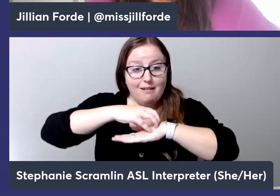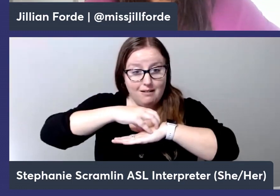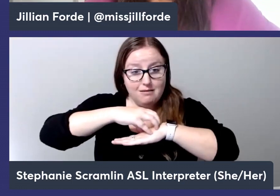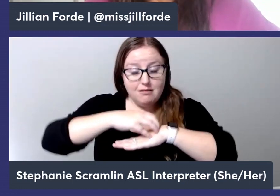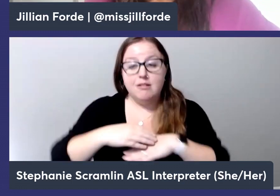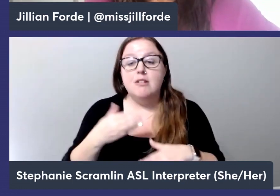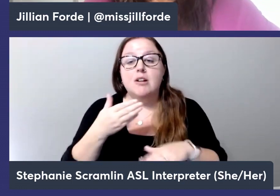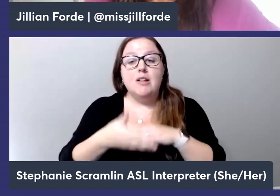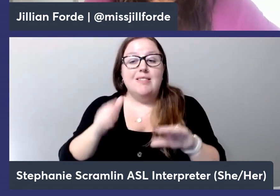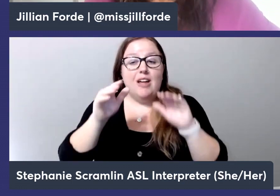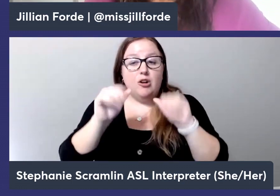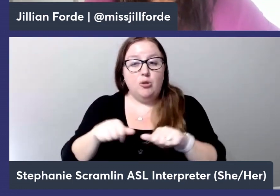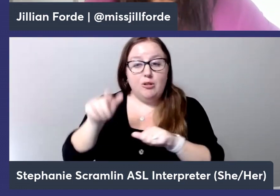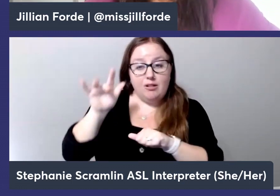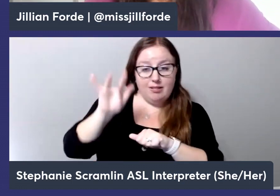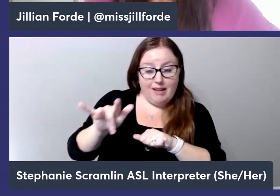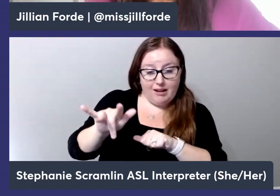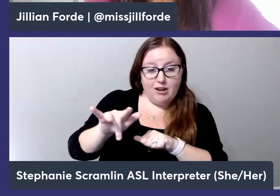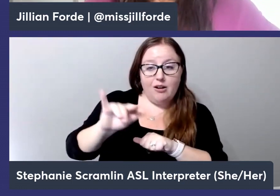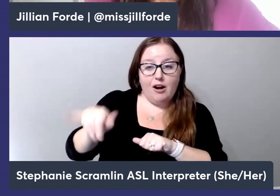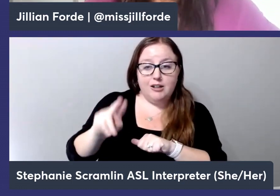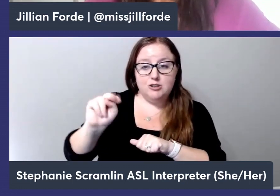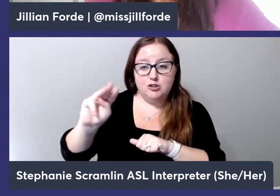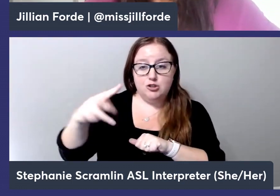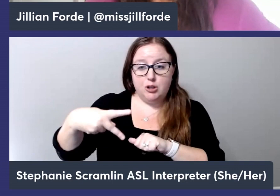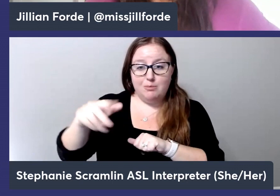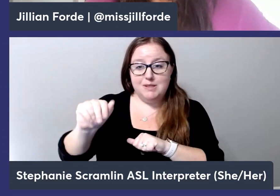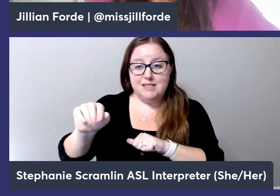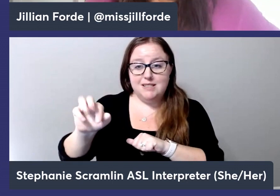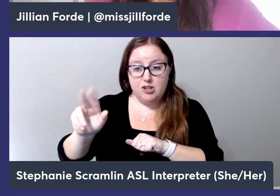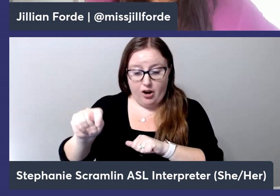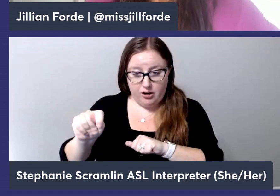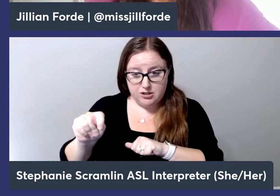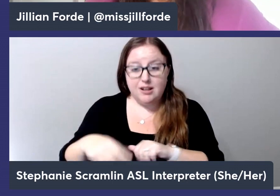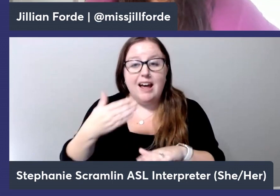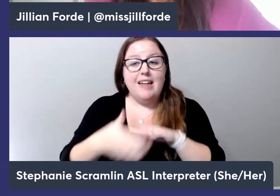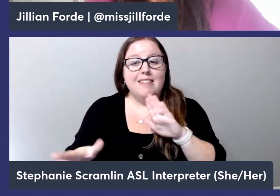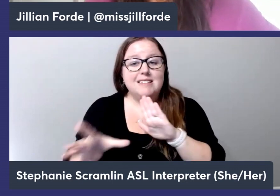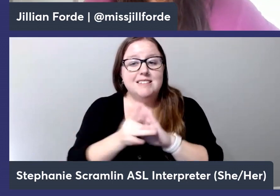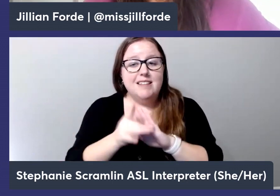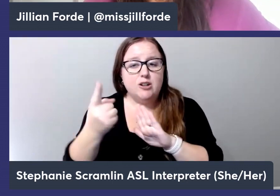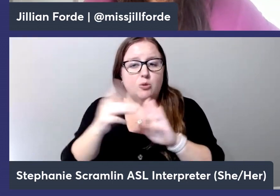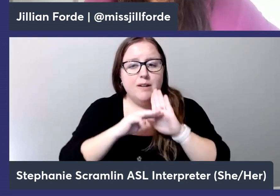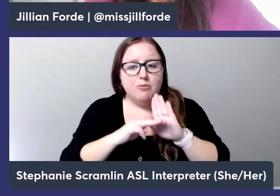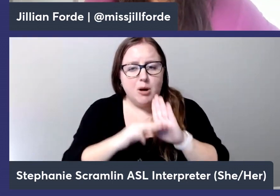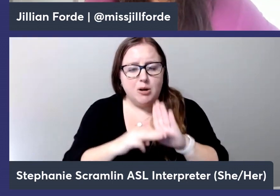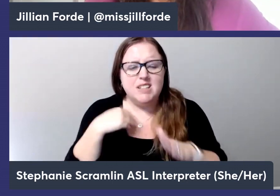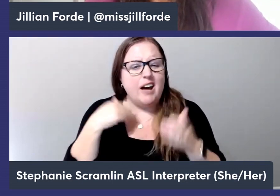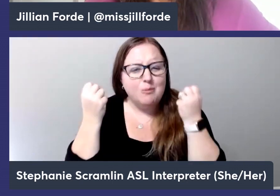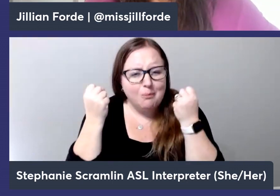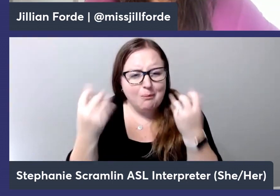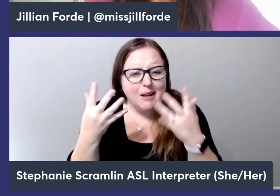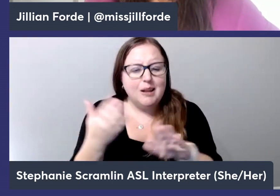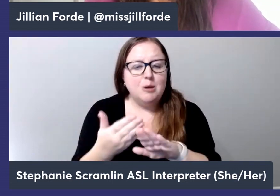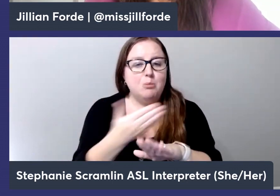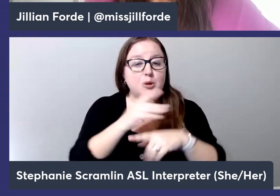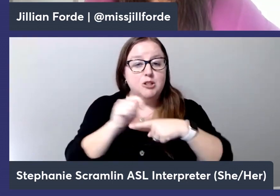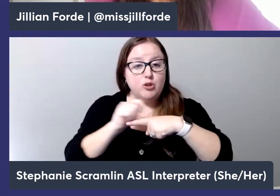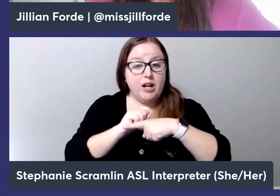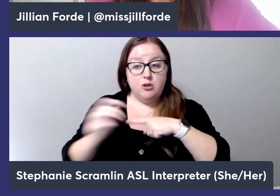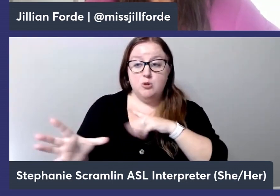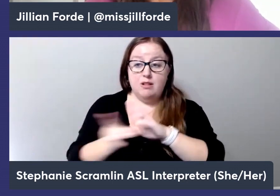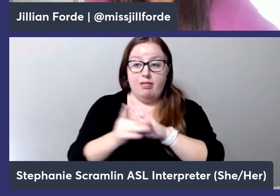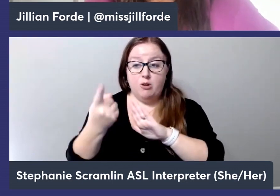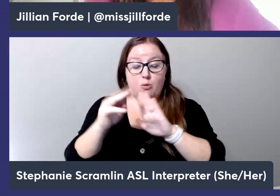you click a button on Jumpstart and select one of the models. There are many pre-trained models. So you select one of the